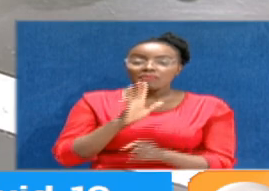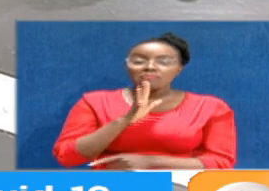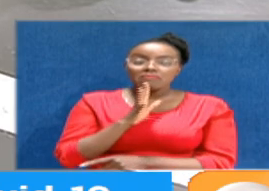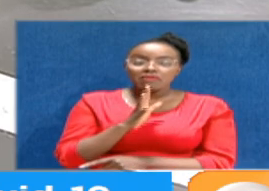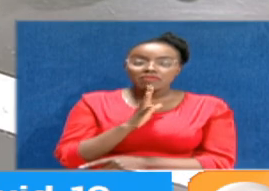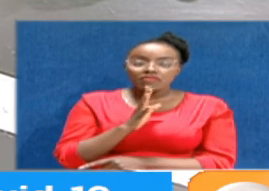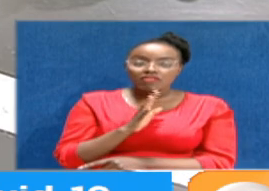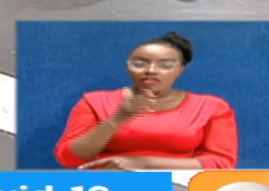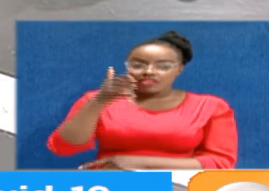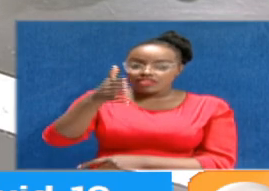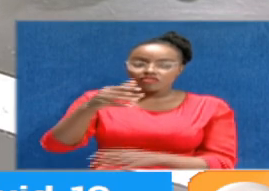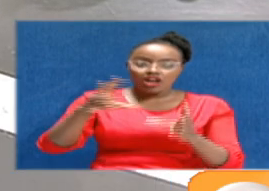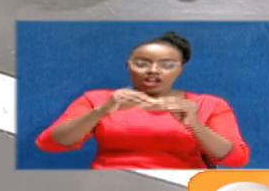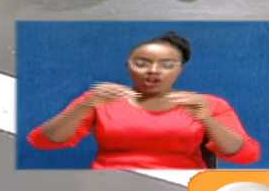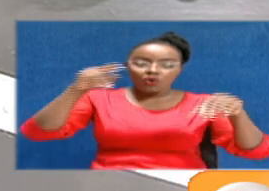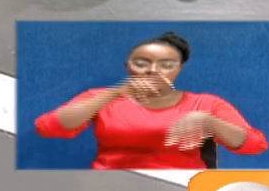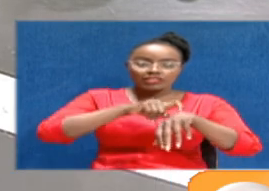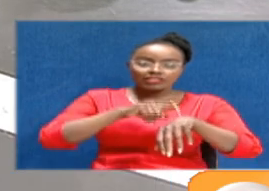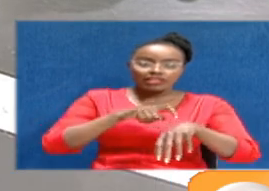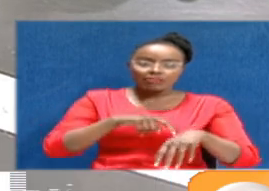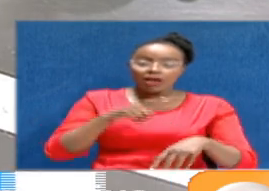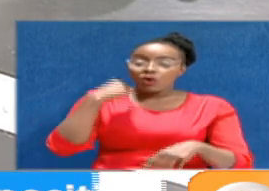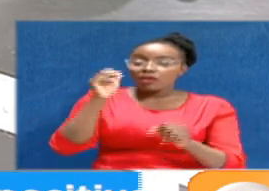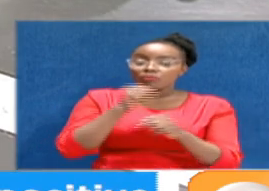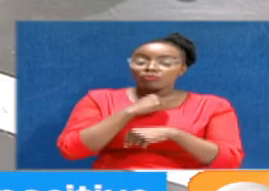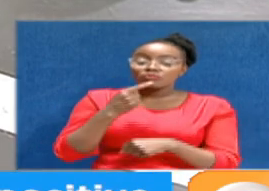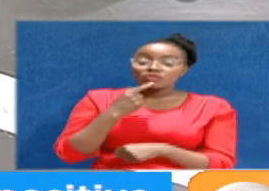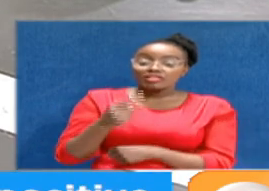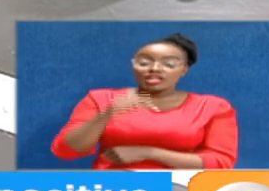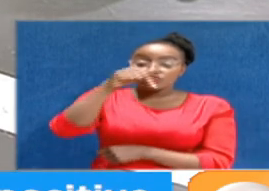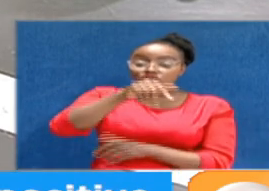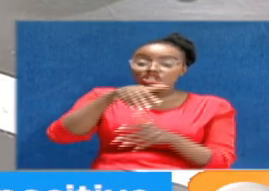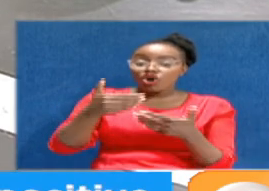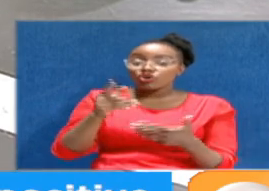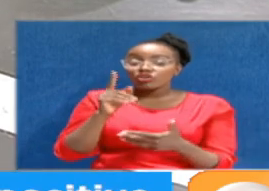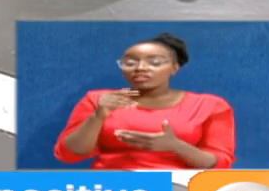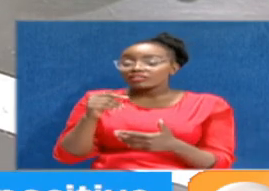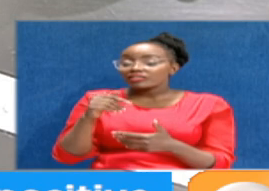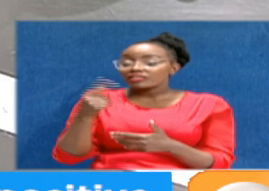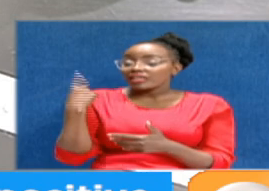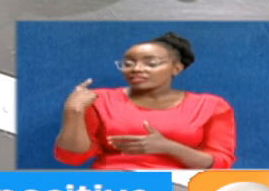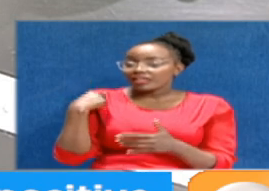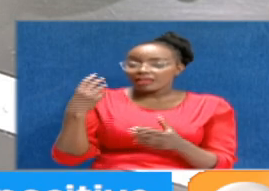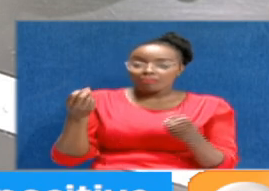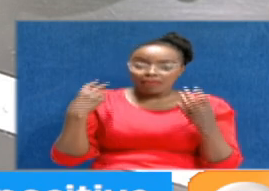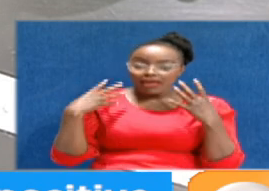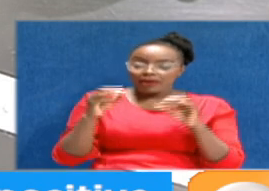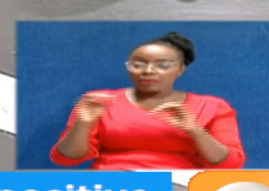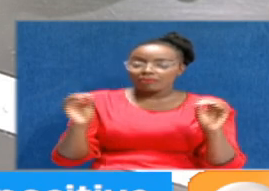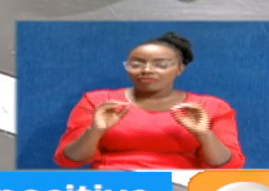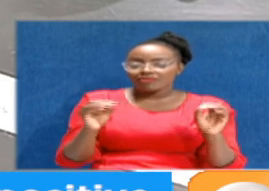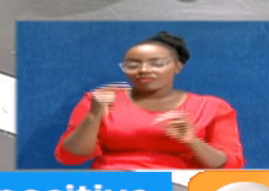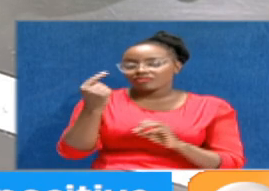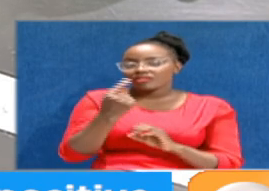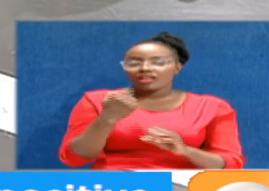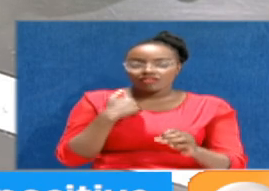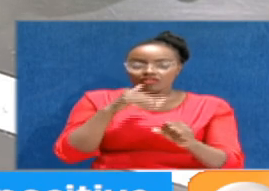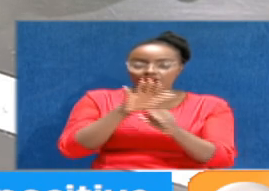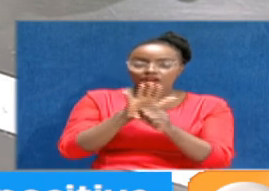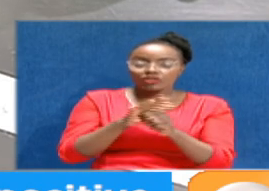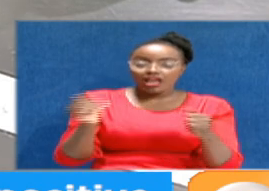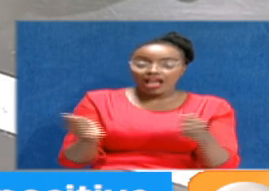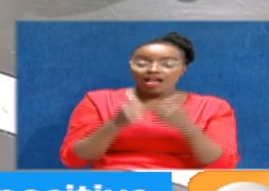has been on this screen for a very long time. For a very long time. So who can tell whether it's today or, absolutely. You know. Yeah, forgive me. So, I mean, I think there's just quite a